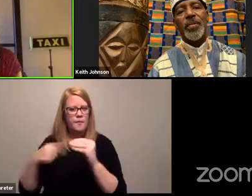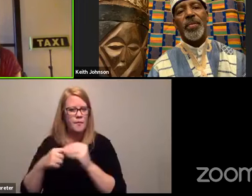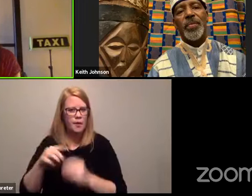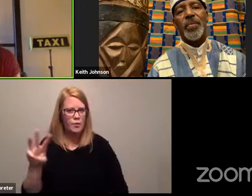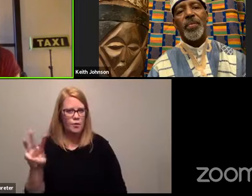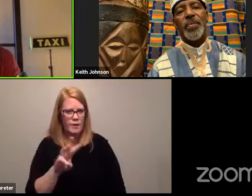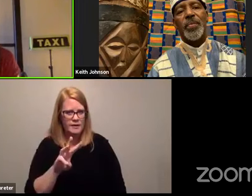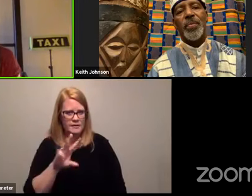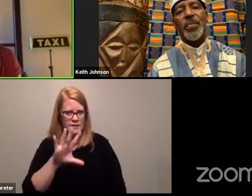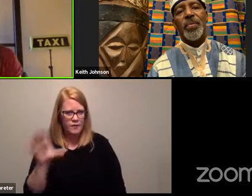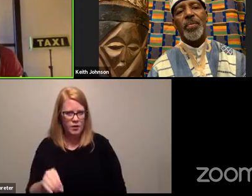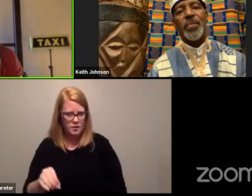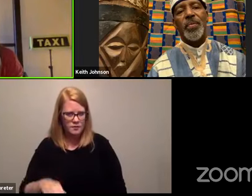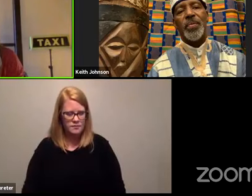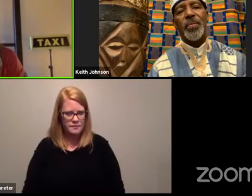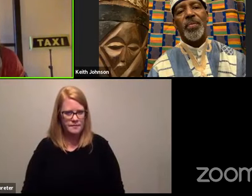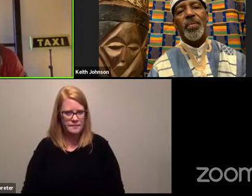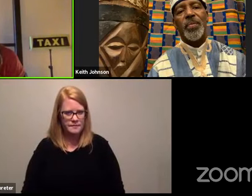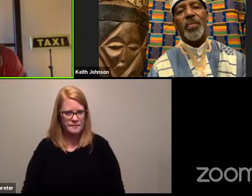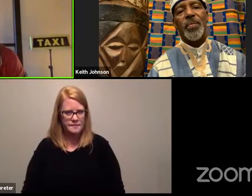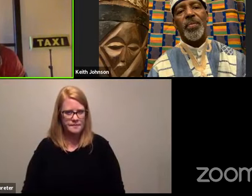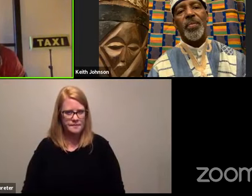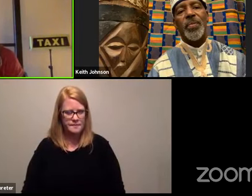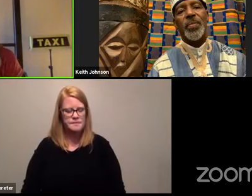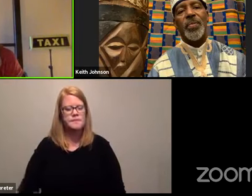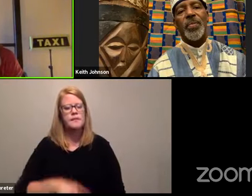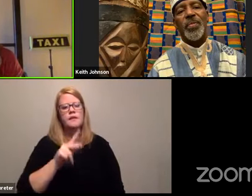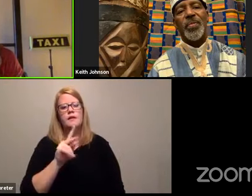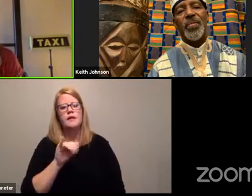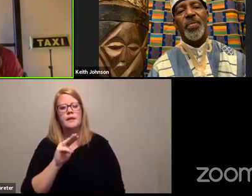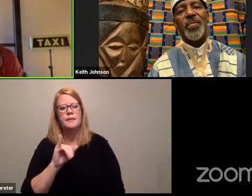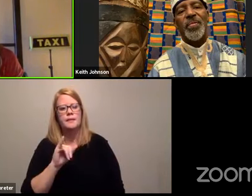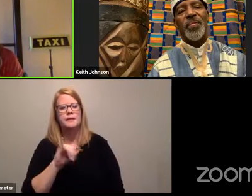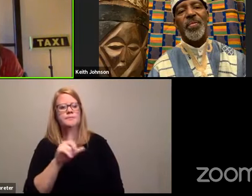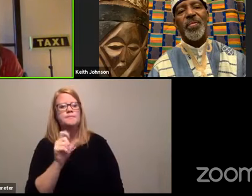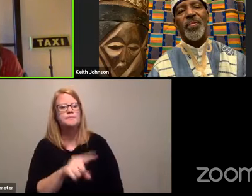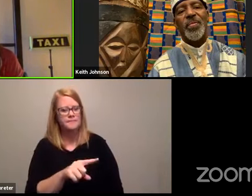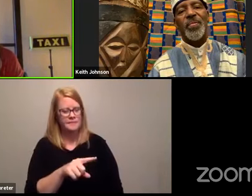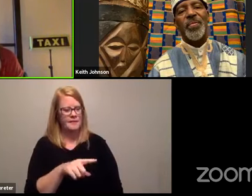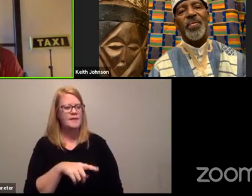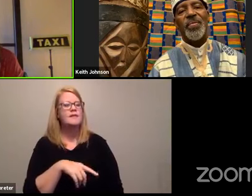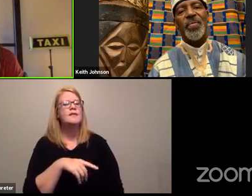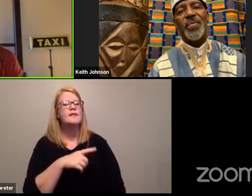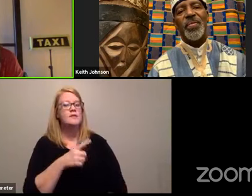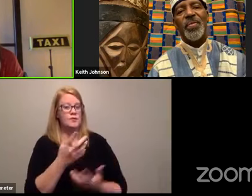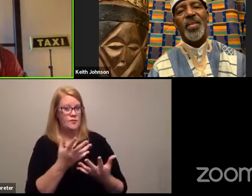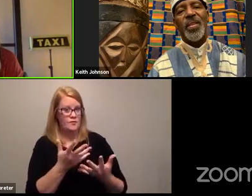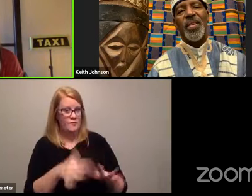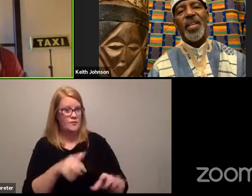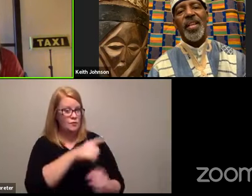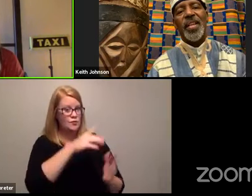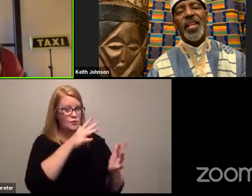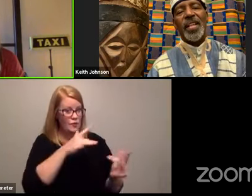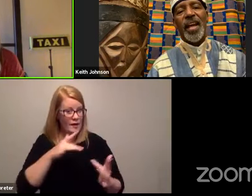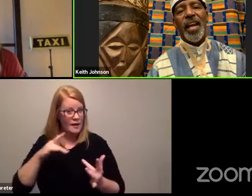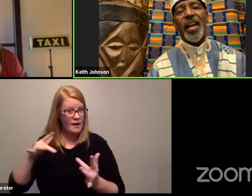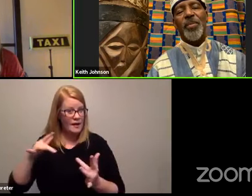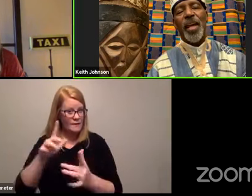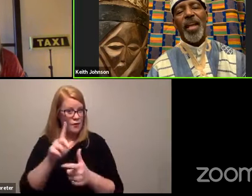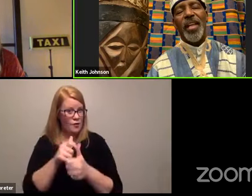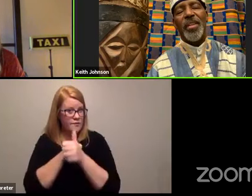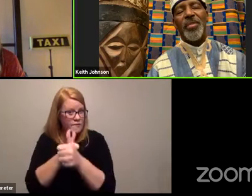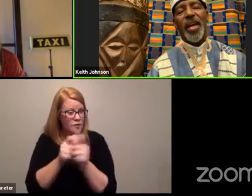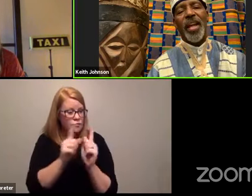And then eventually you traveled and followed some of your teachers, right?